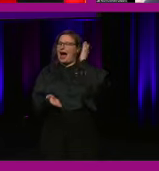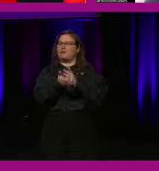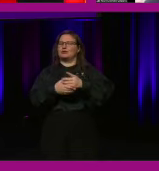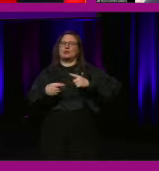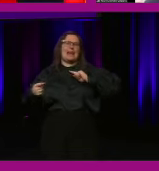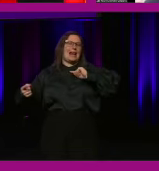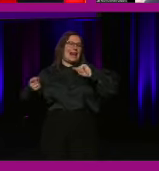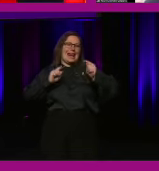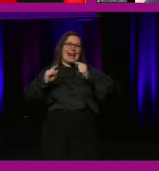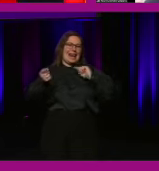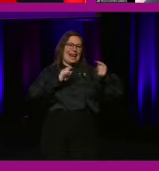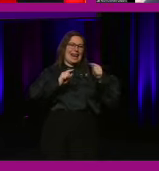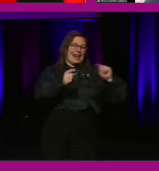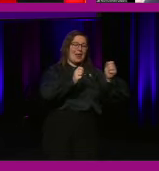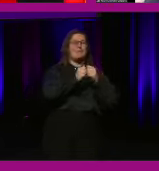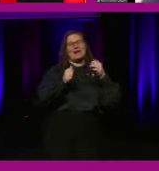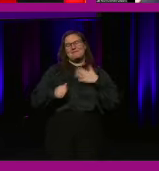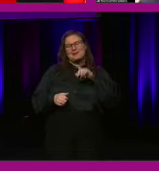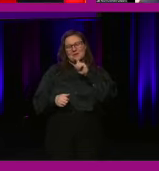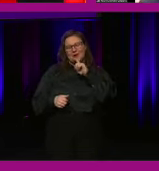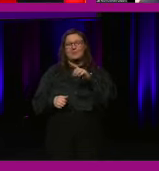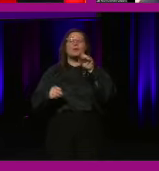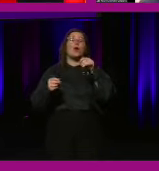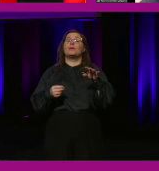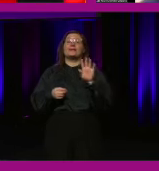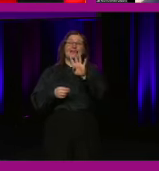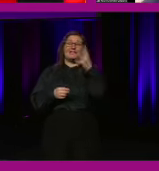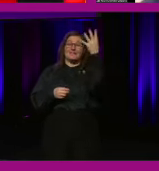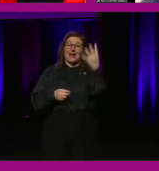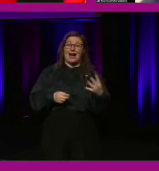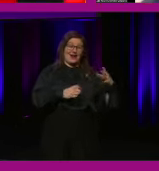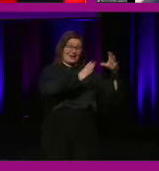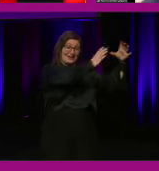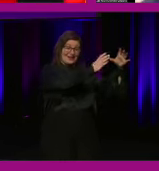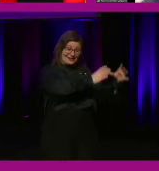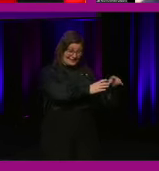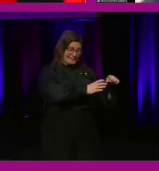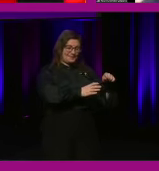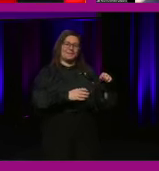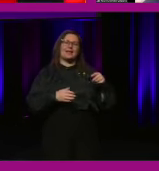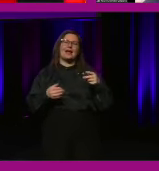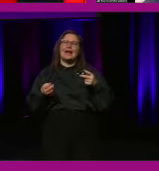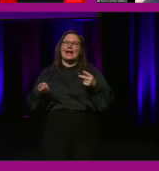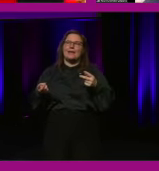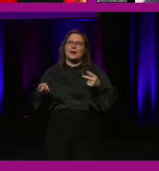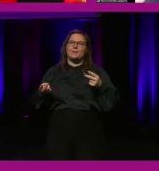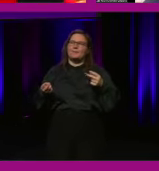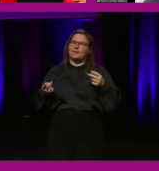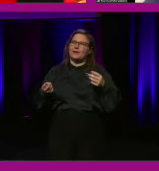my just remark on that. And then the 4th point you made about democracy